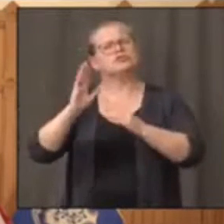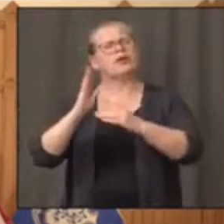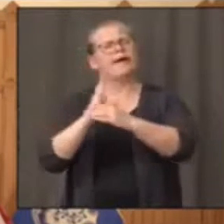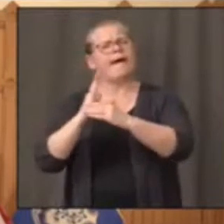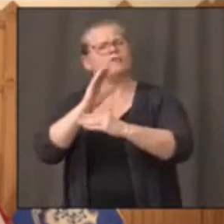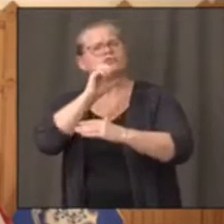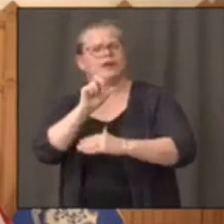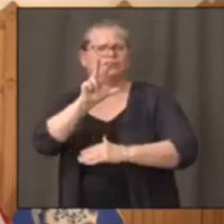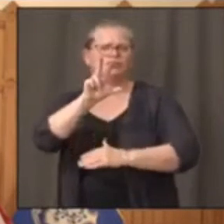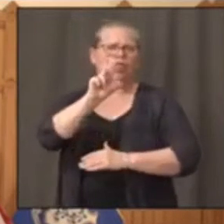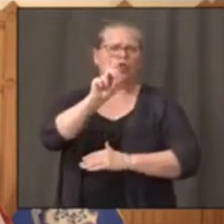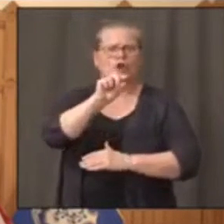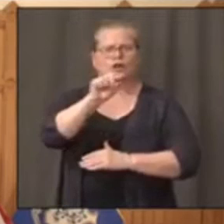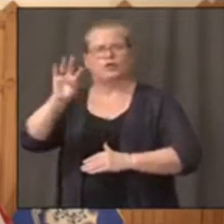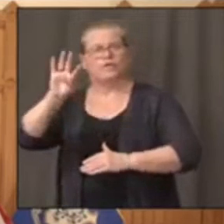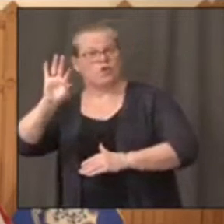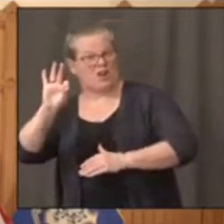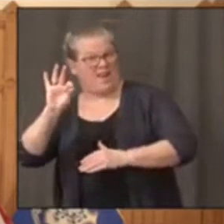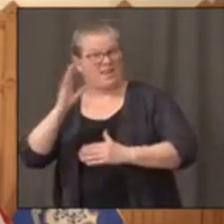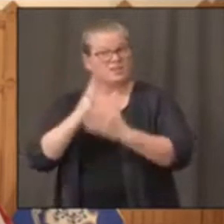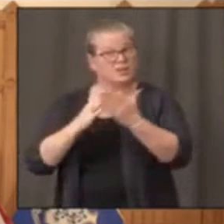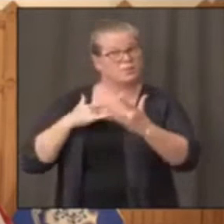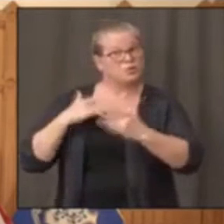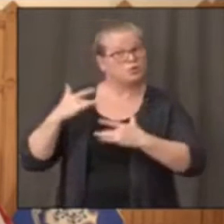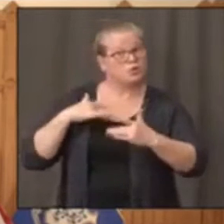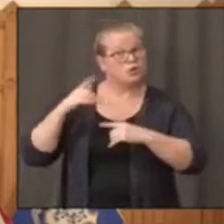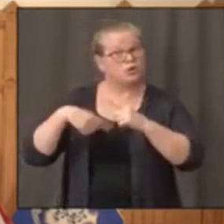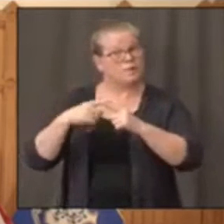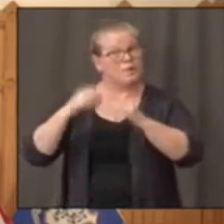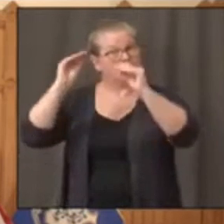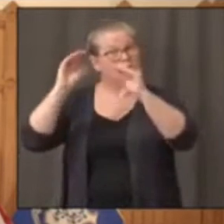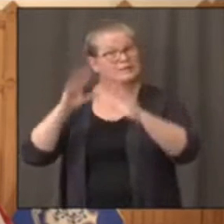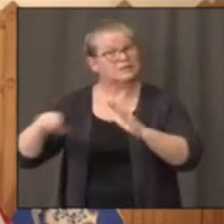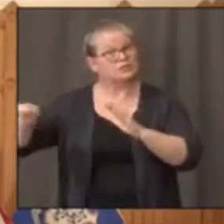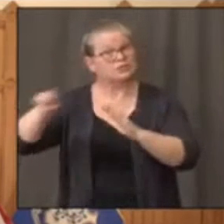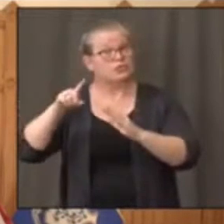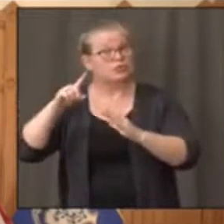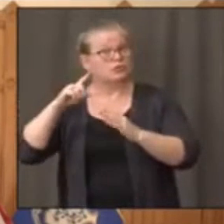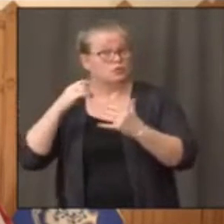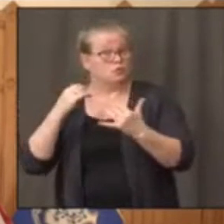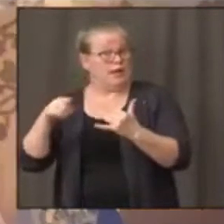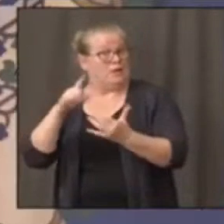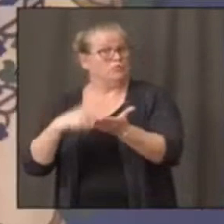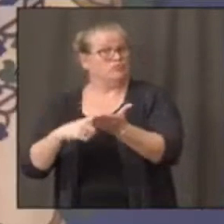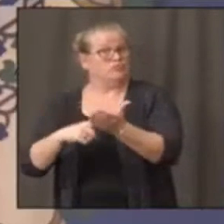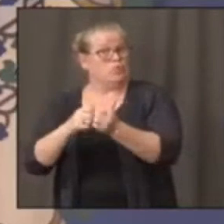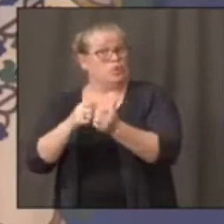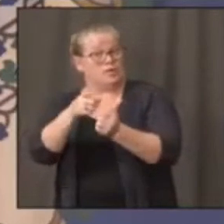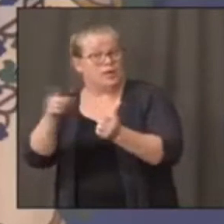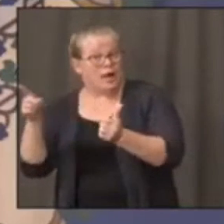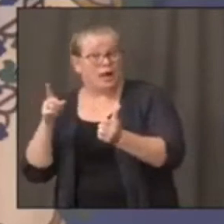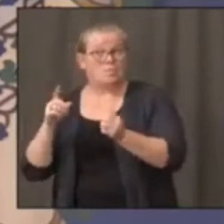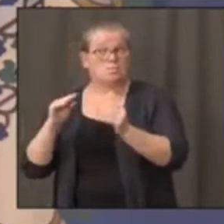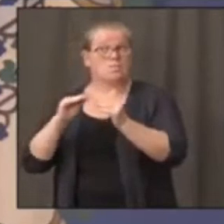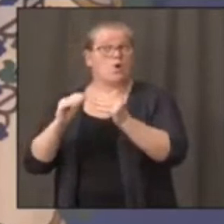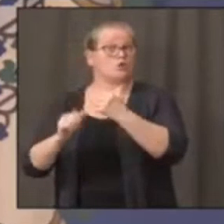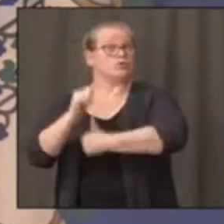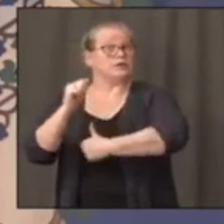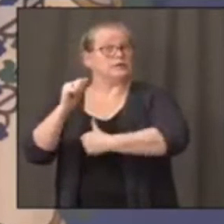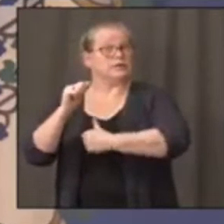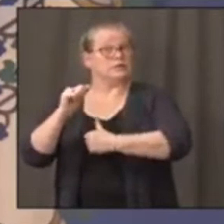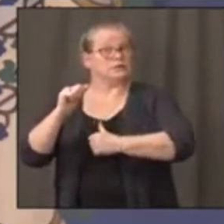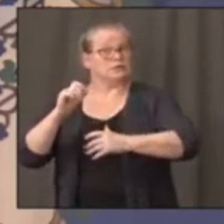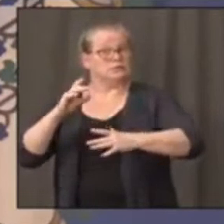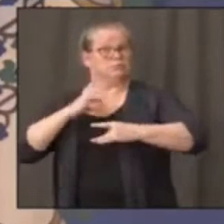we're talking about it today, and them having a higher risk of getting COVID? I think it's risky behavior that gives